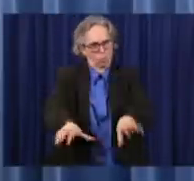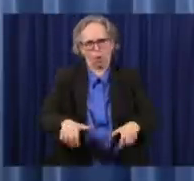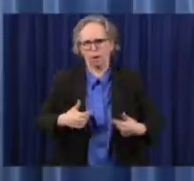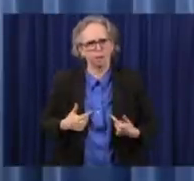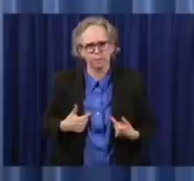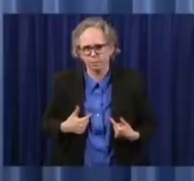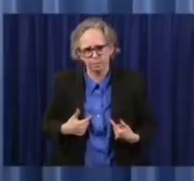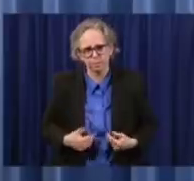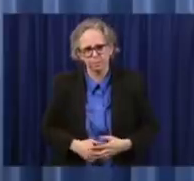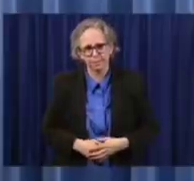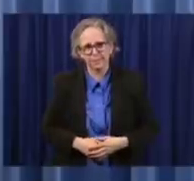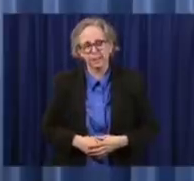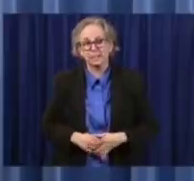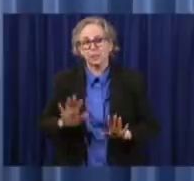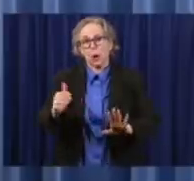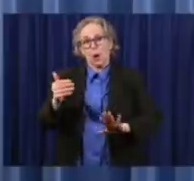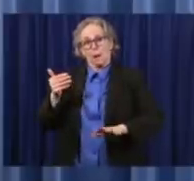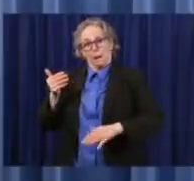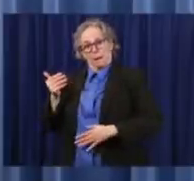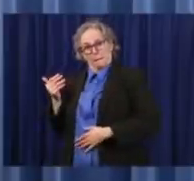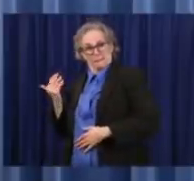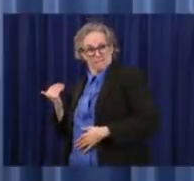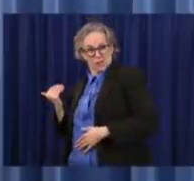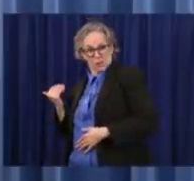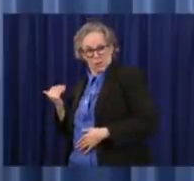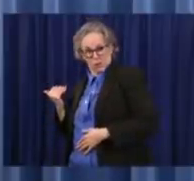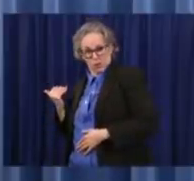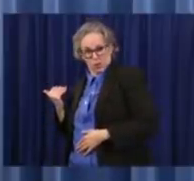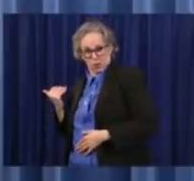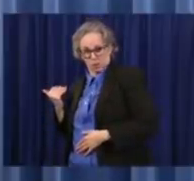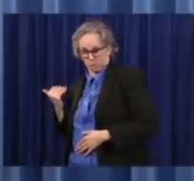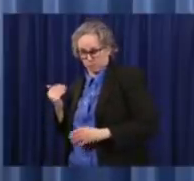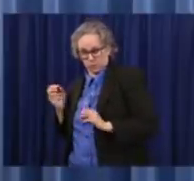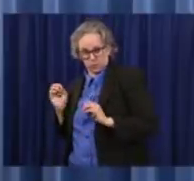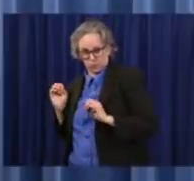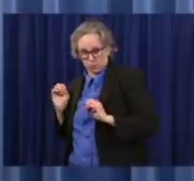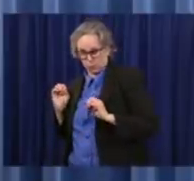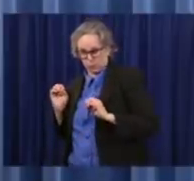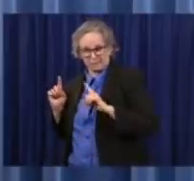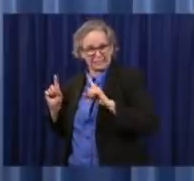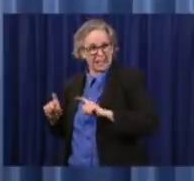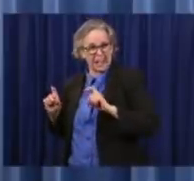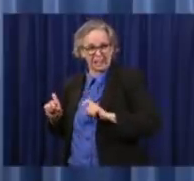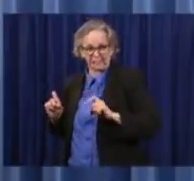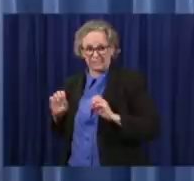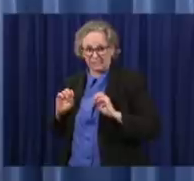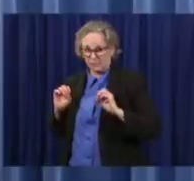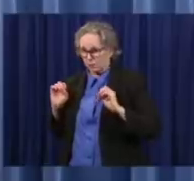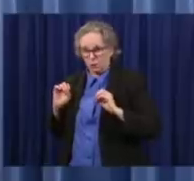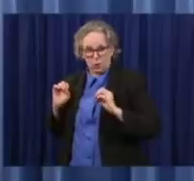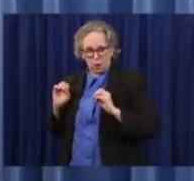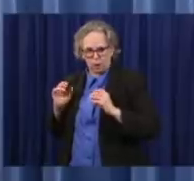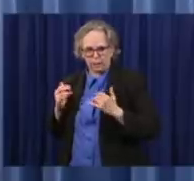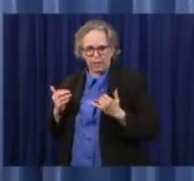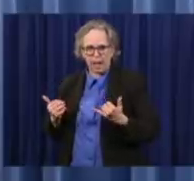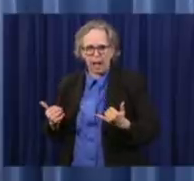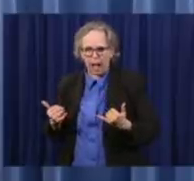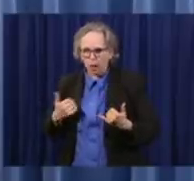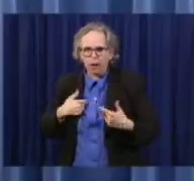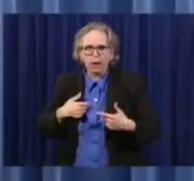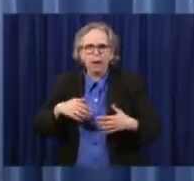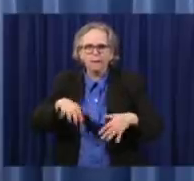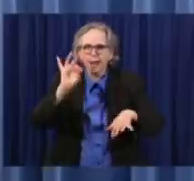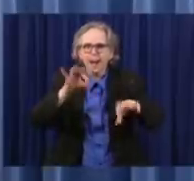play that we didn't have before. We've got the testing. We'll talk about the testing on Monday and outline exactly how